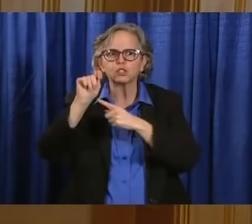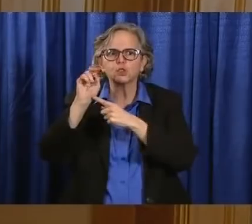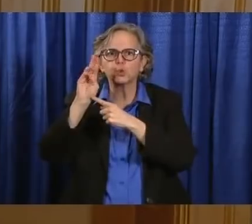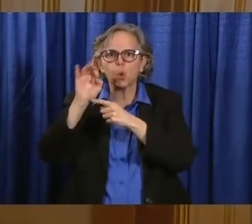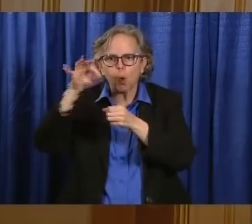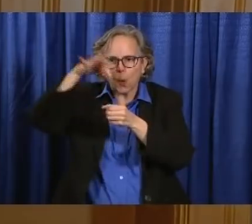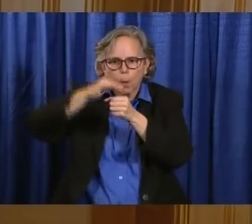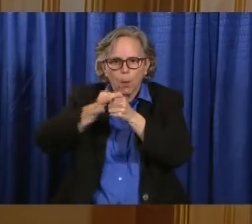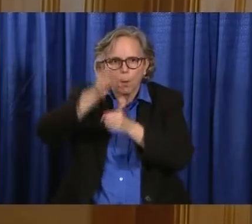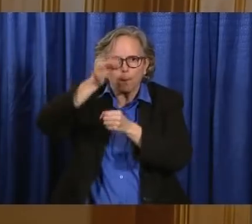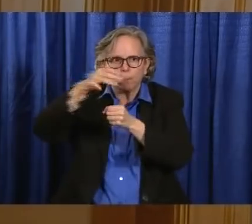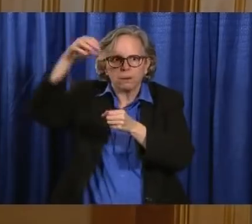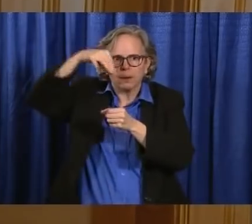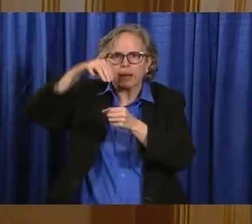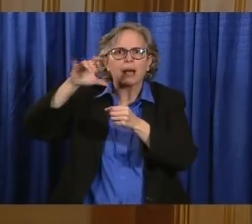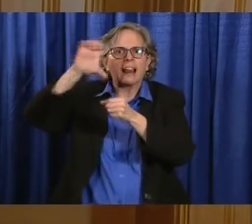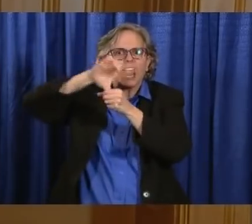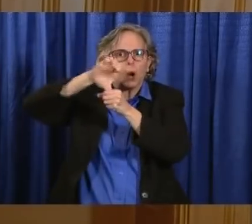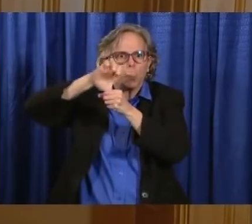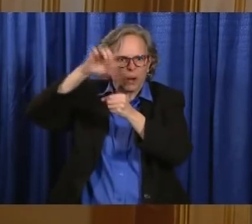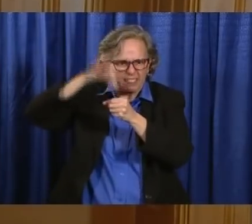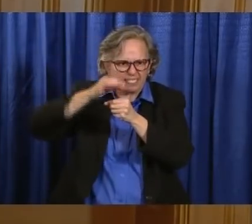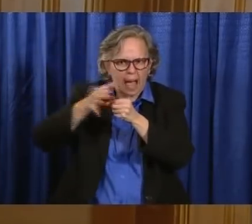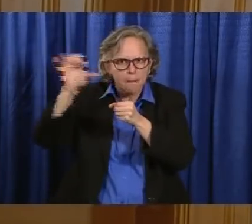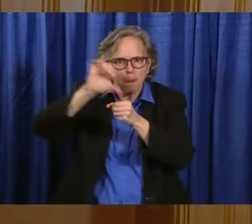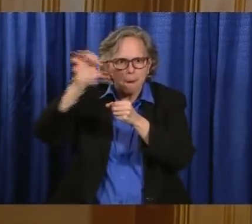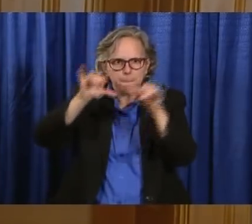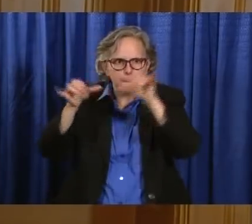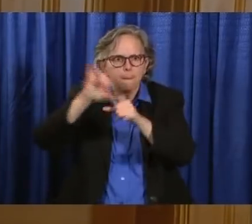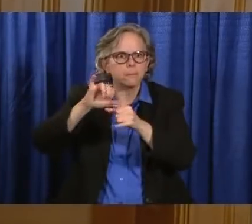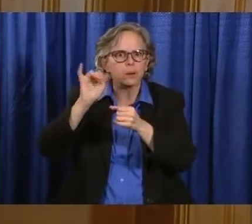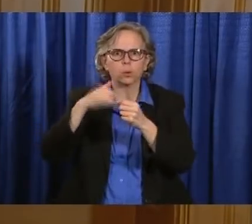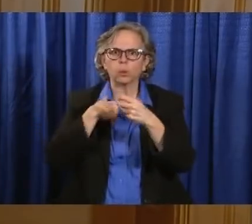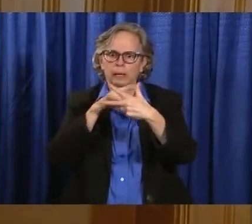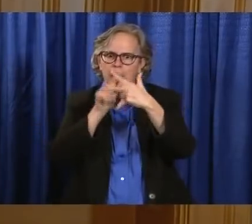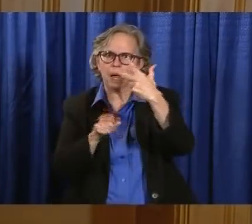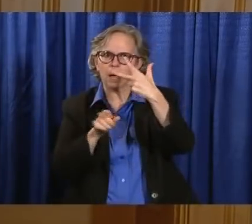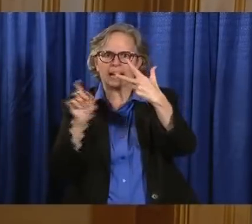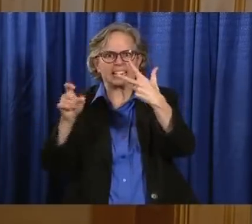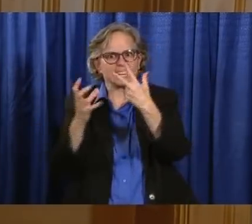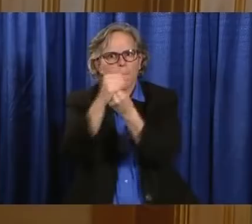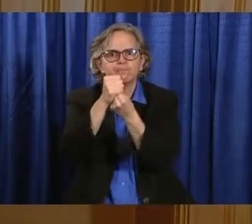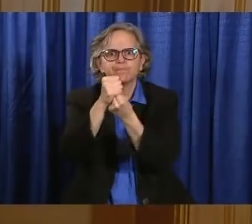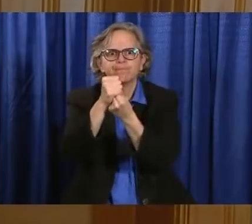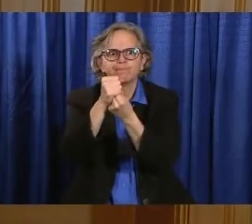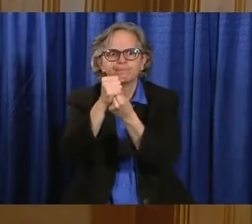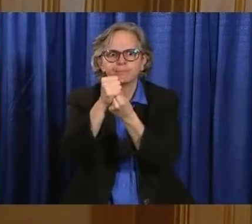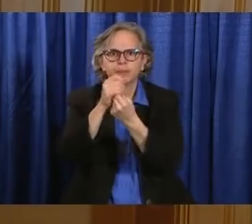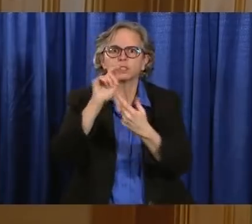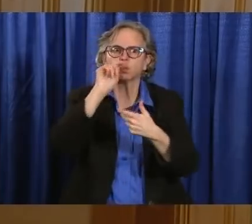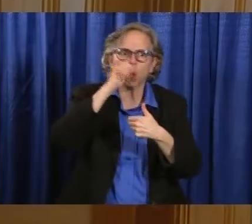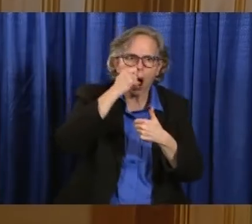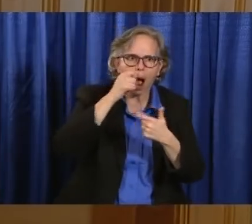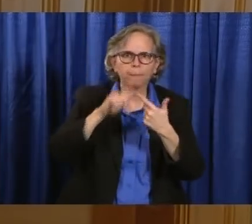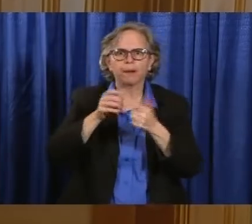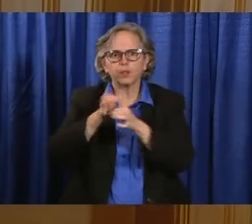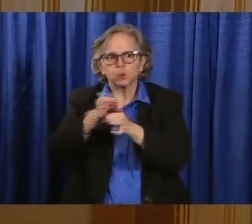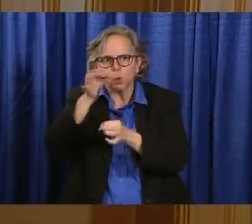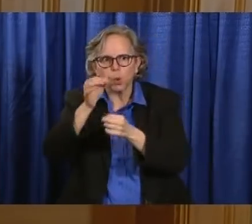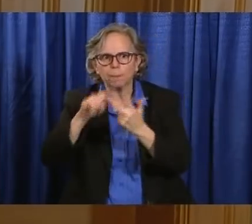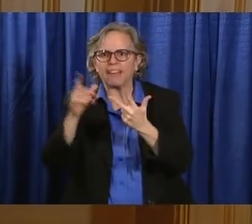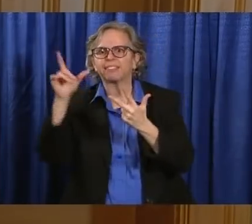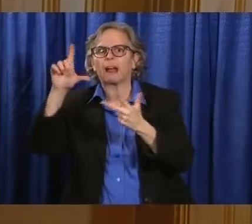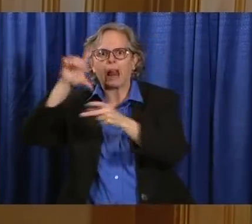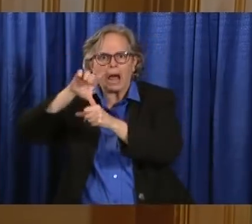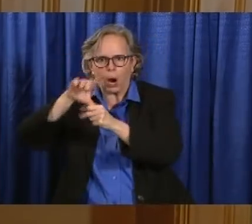that's in the test tube. The swab, the tube, and the liquid. And so there's a